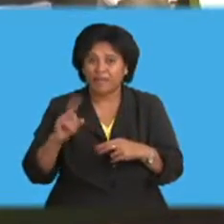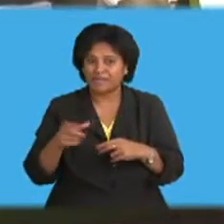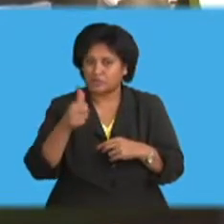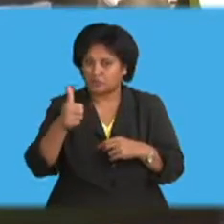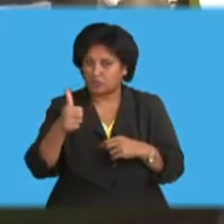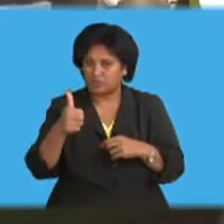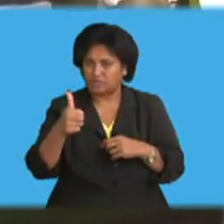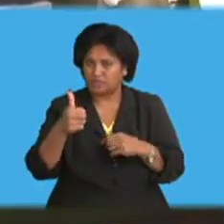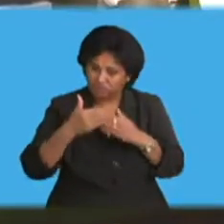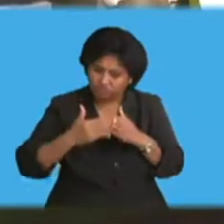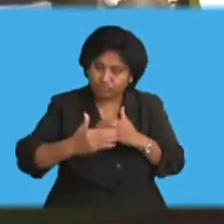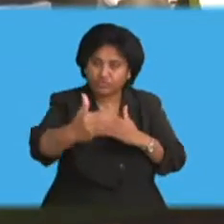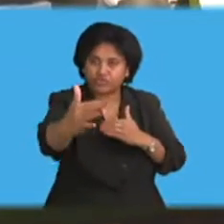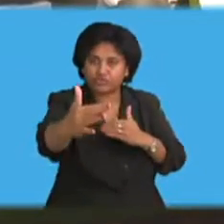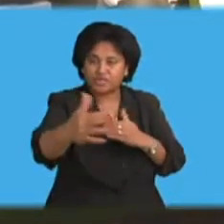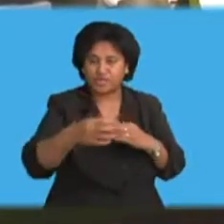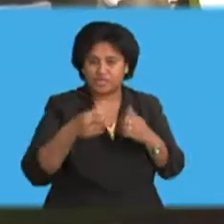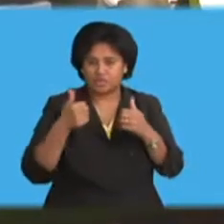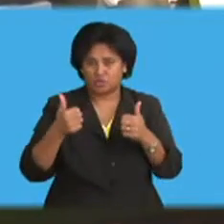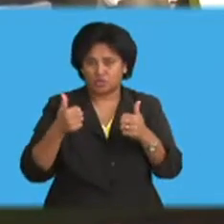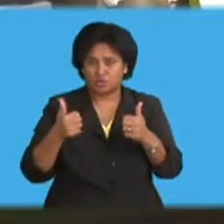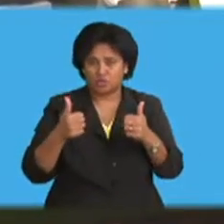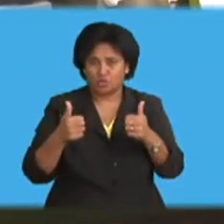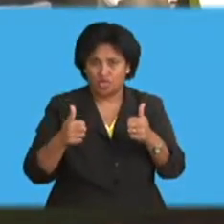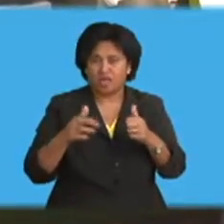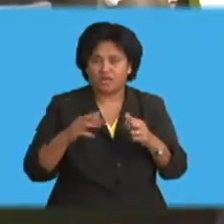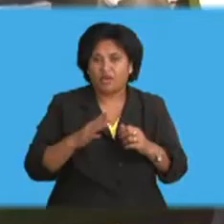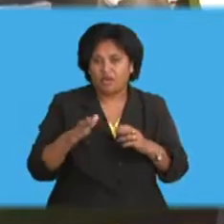industry. It is beneficial for